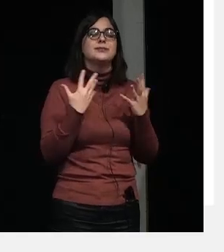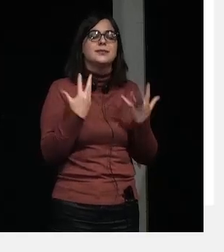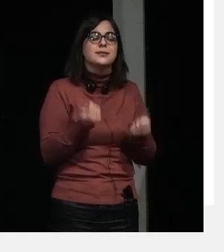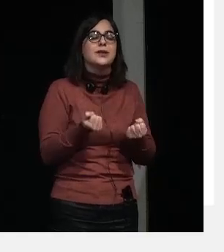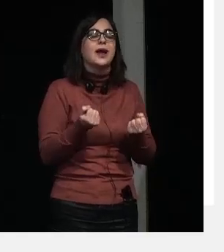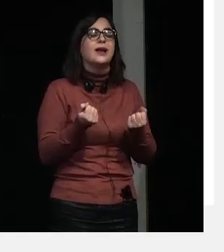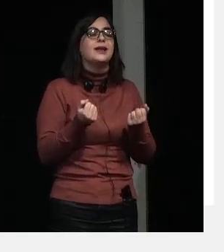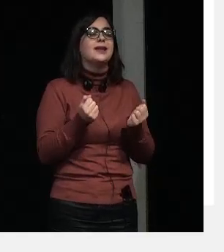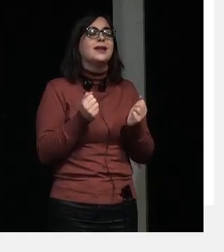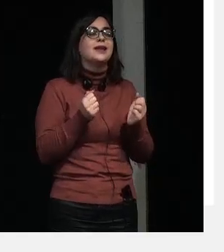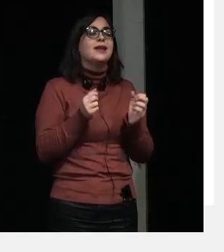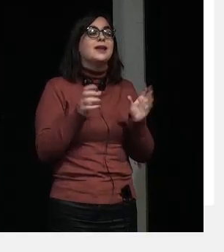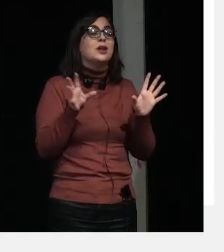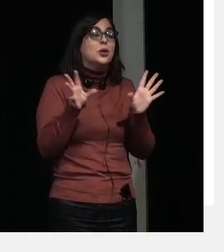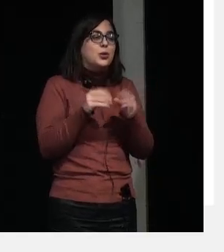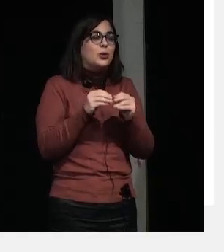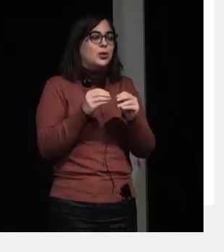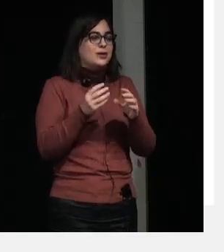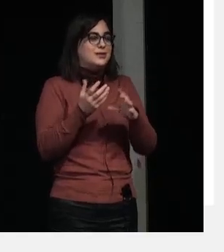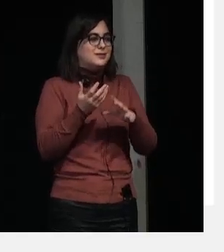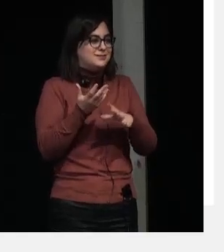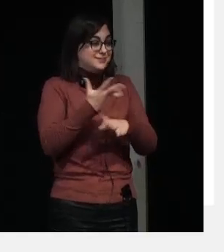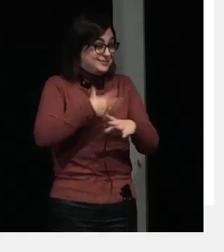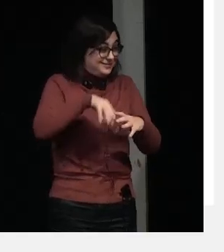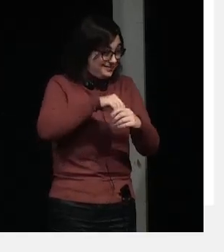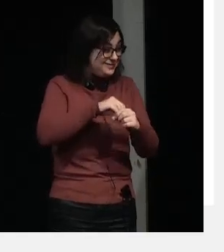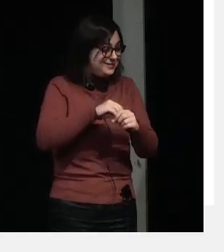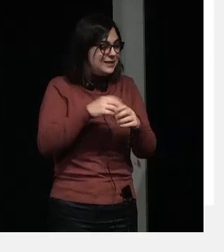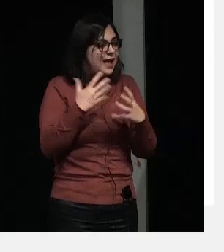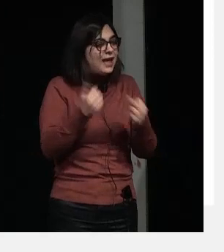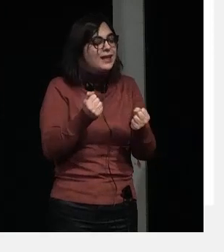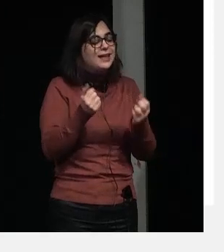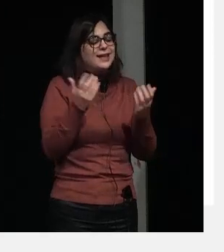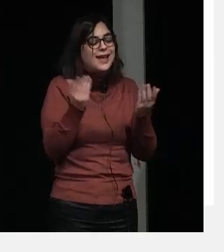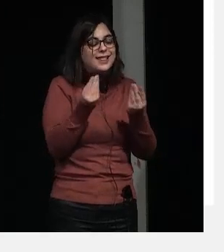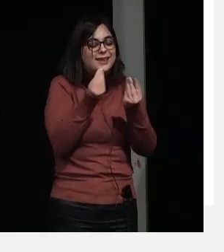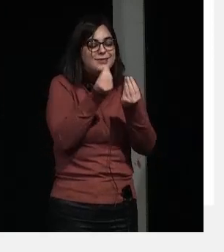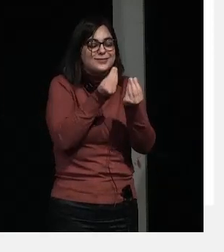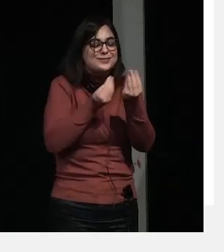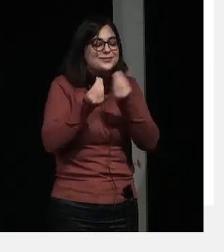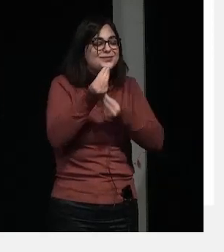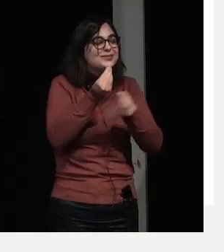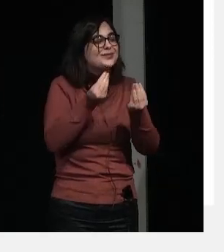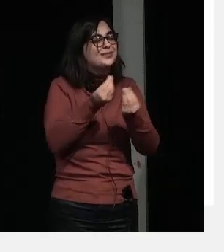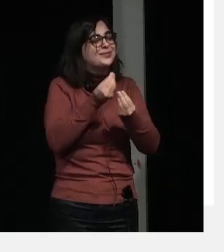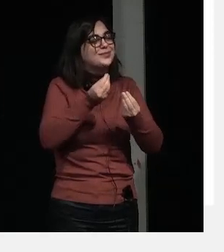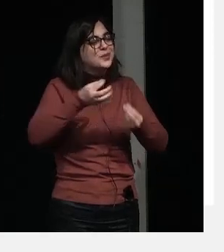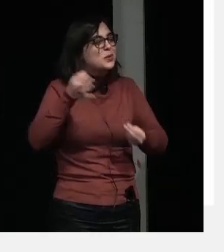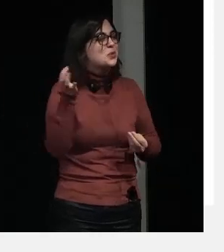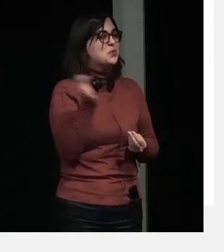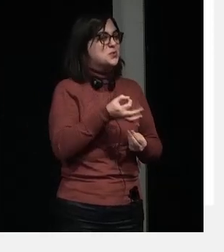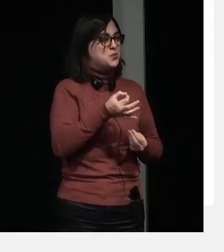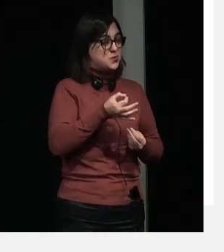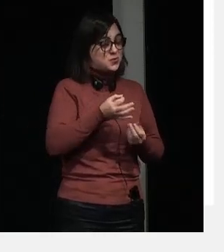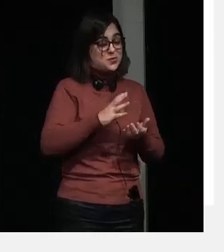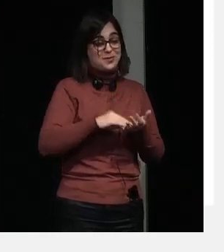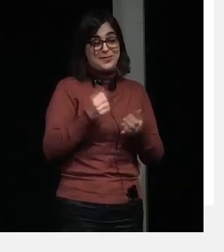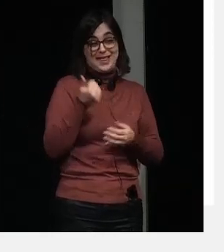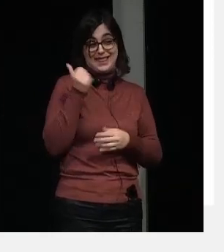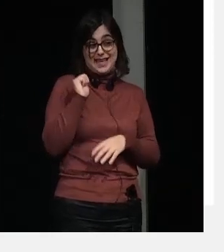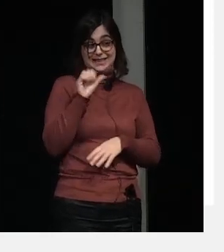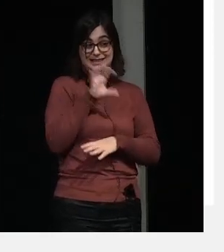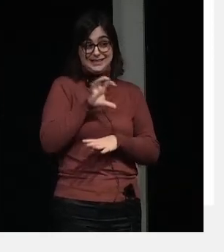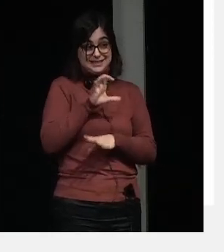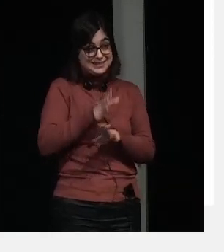incredible about simplicity. We were at the Socratic Museum yesterday, and they were showing